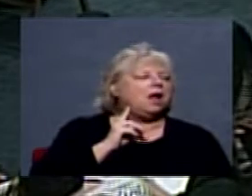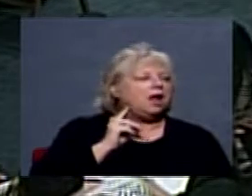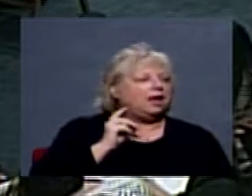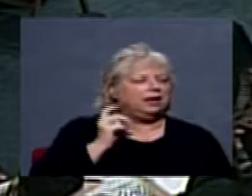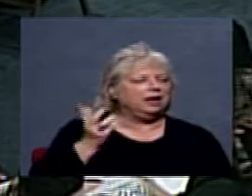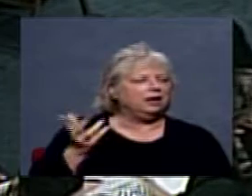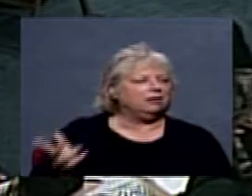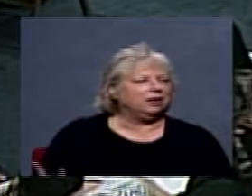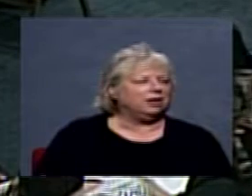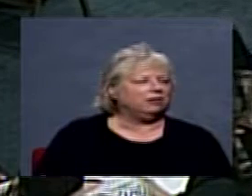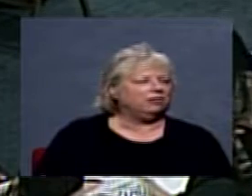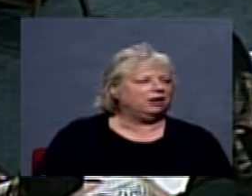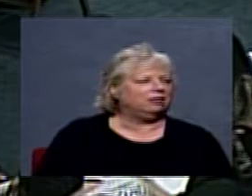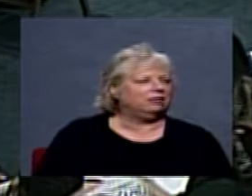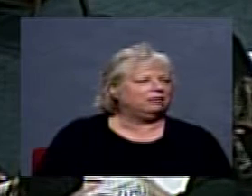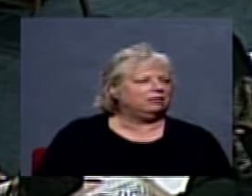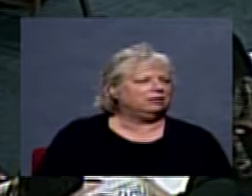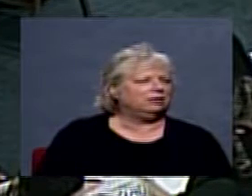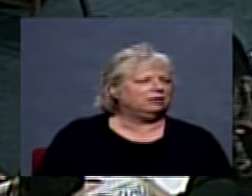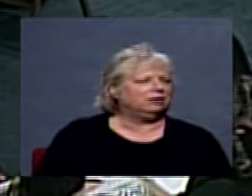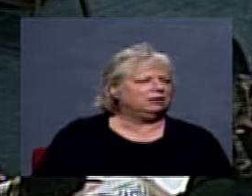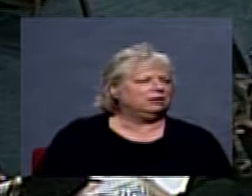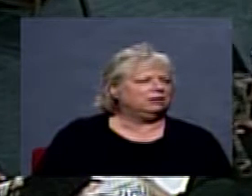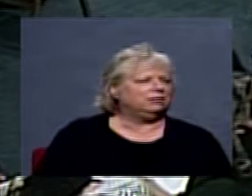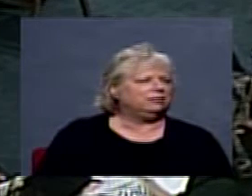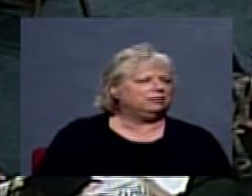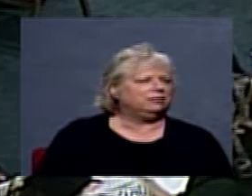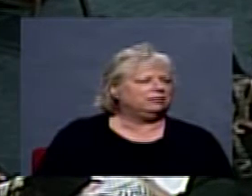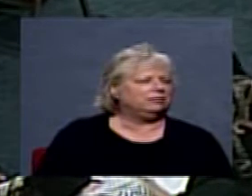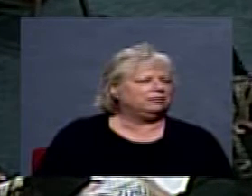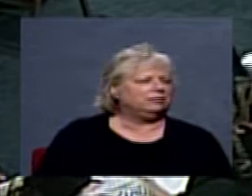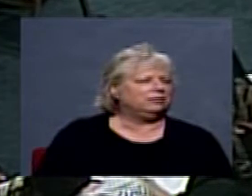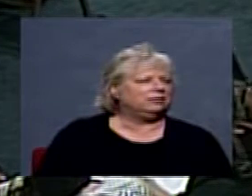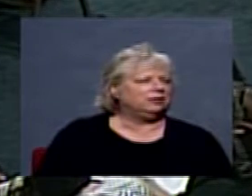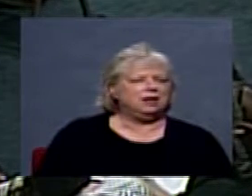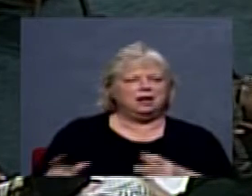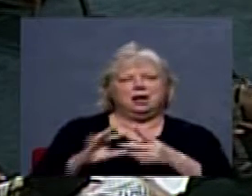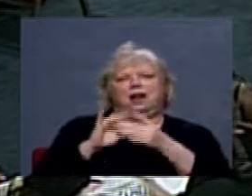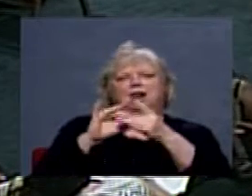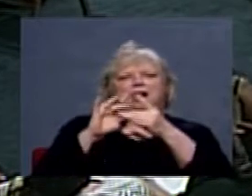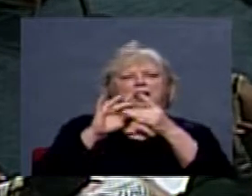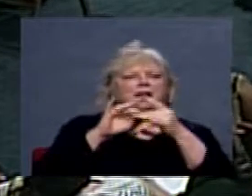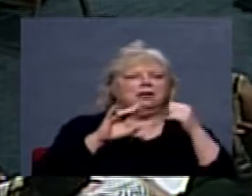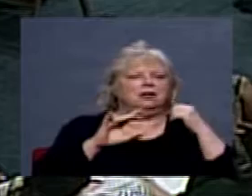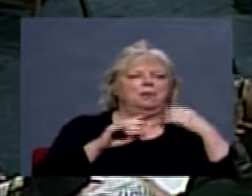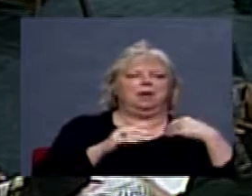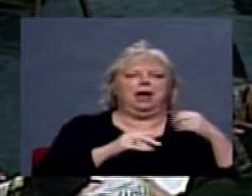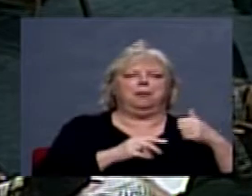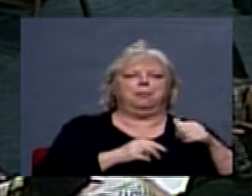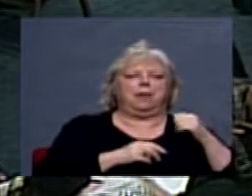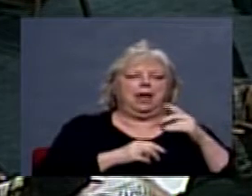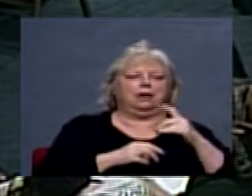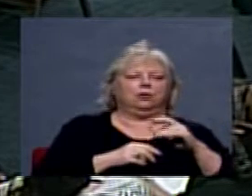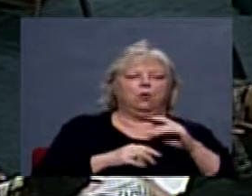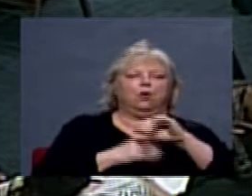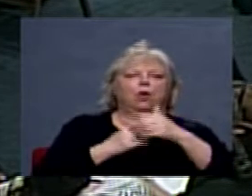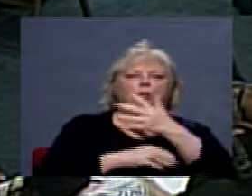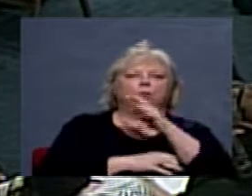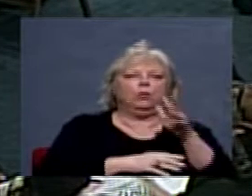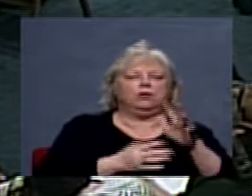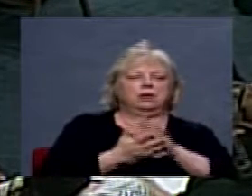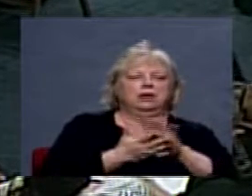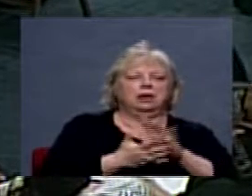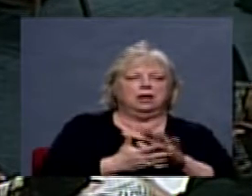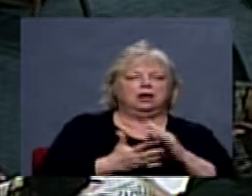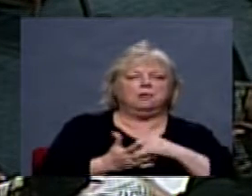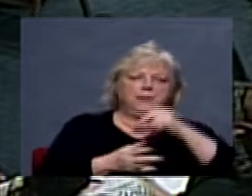buildings or parking areas that go up there. And then from my back door, all the woods have been cleared. My